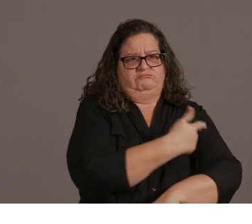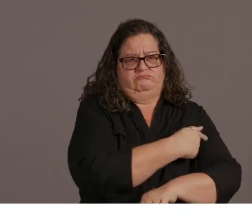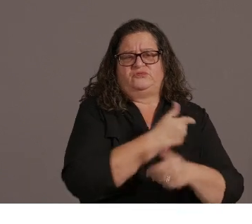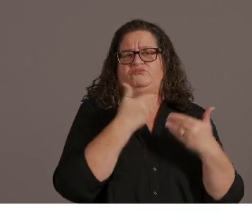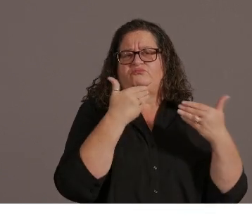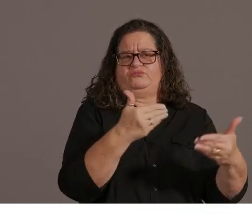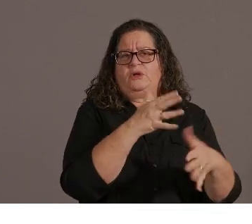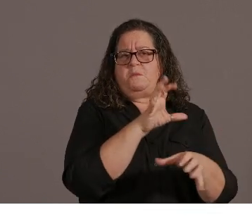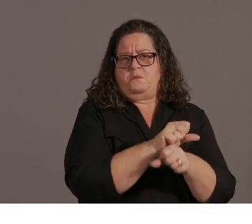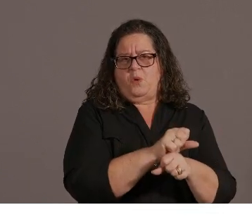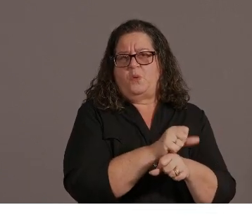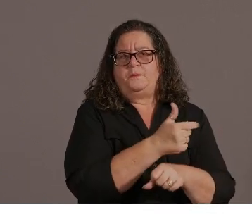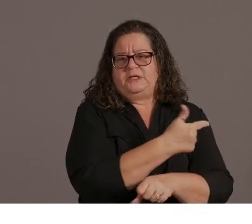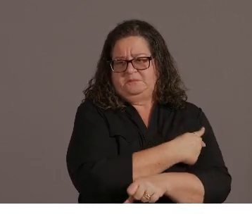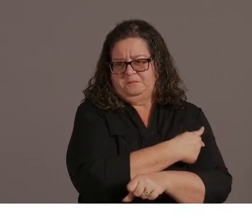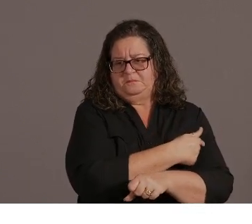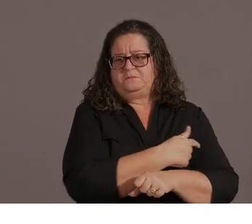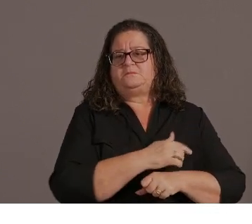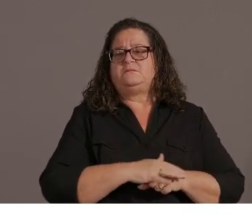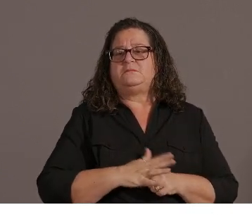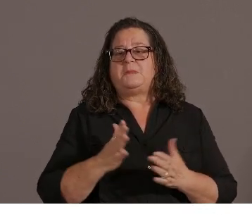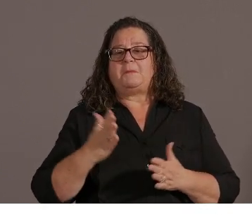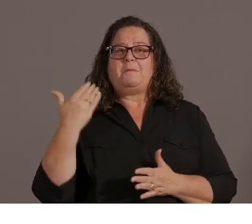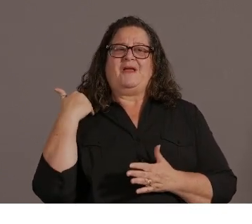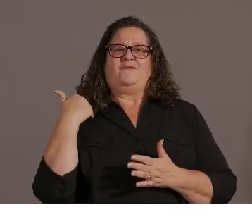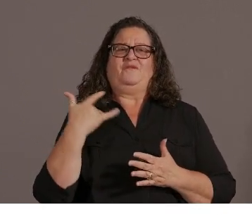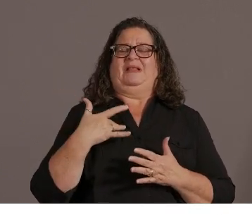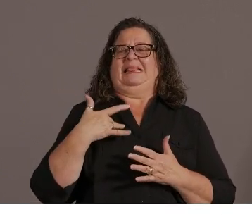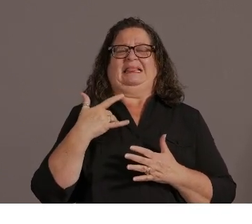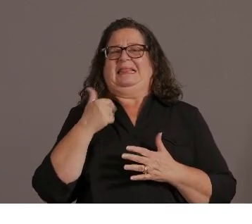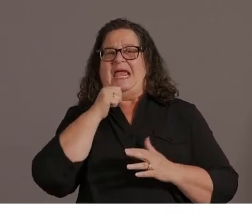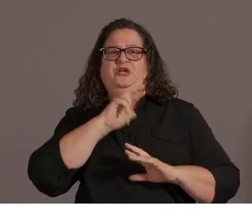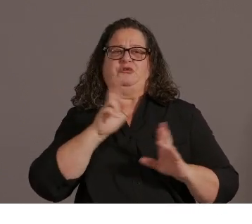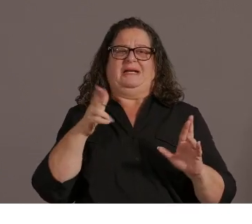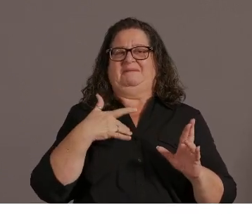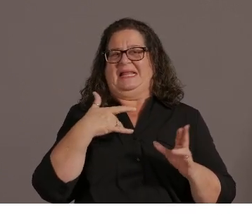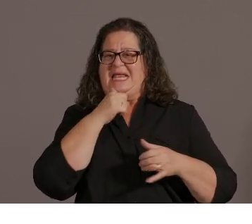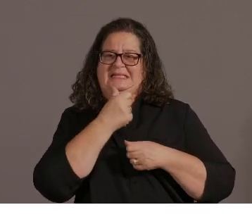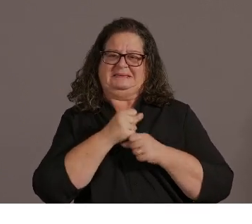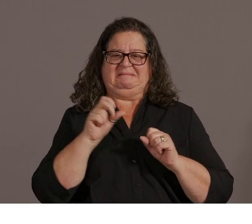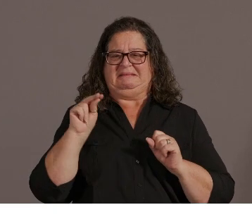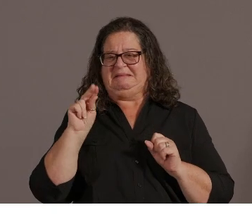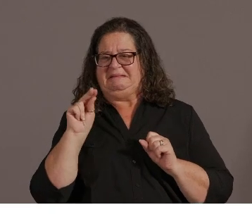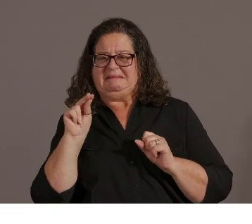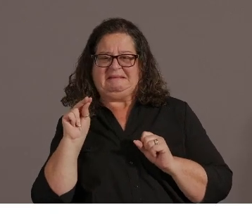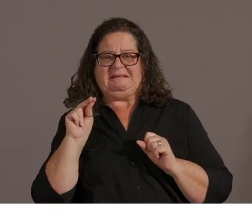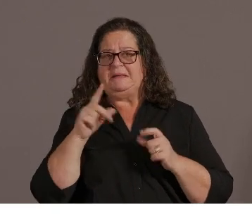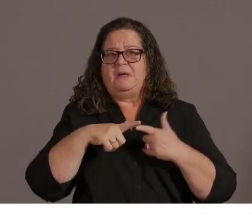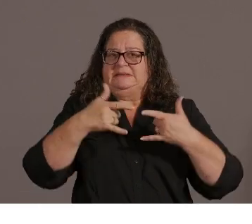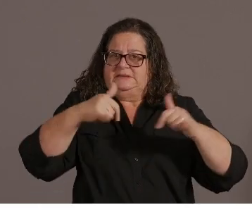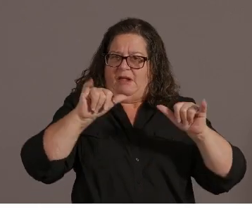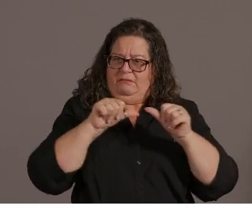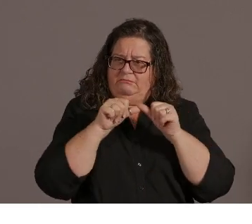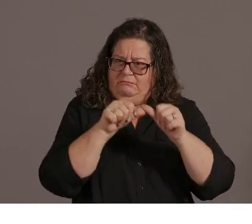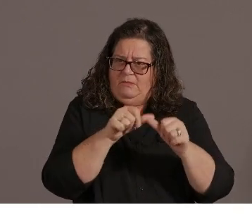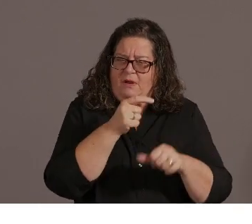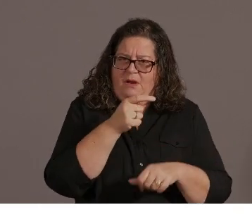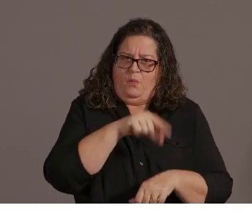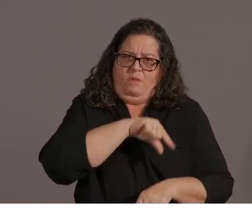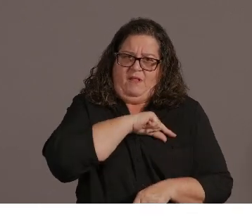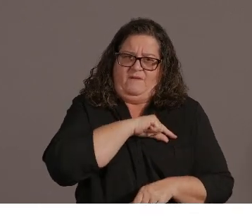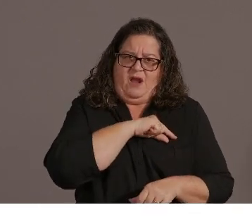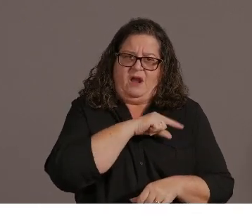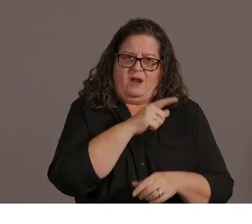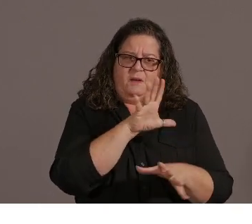one of those groups opted not to get vaccinated at first, they are still always eligible to get an appointment